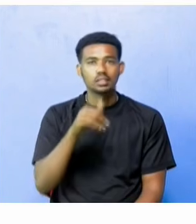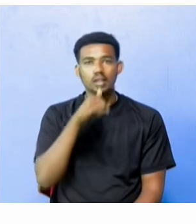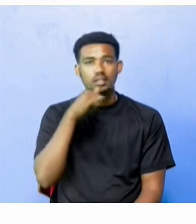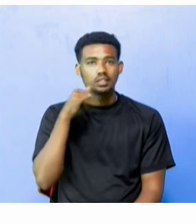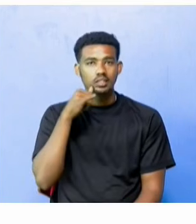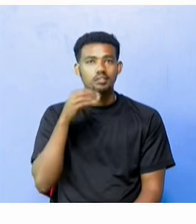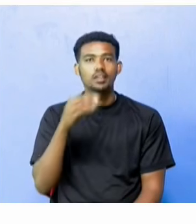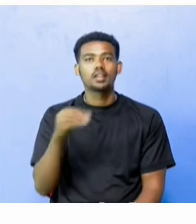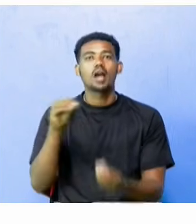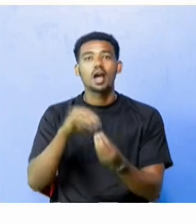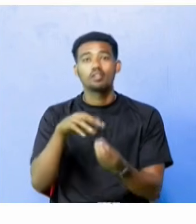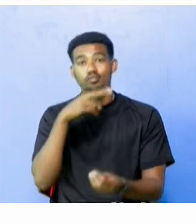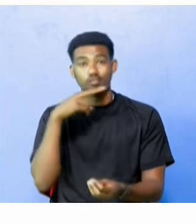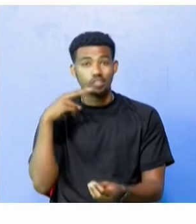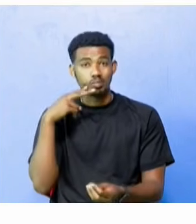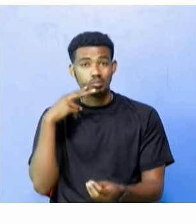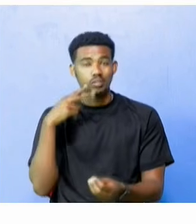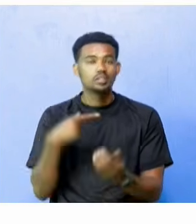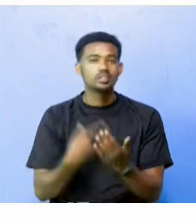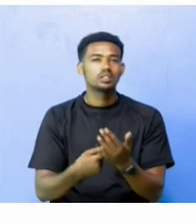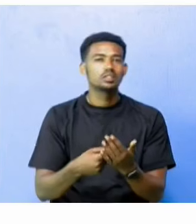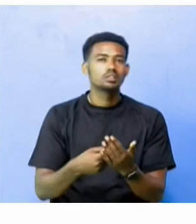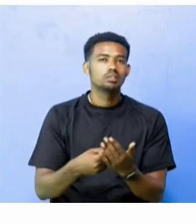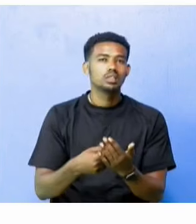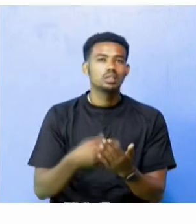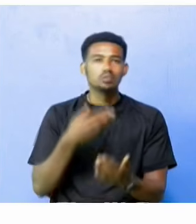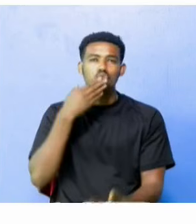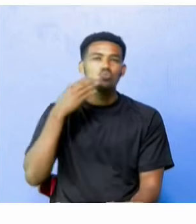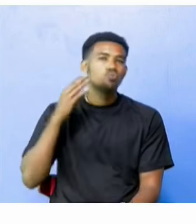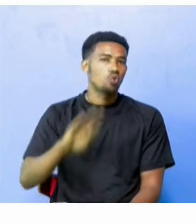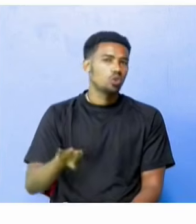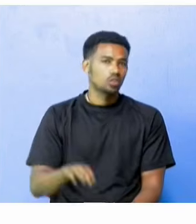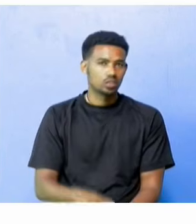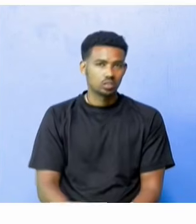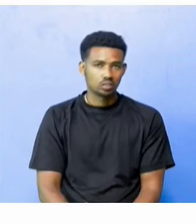Then, how do we say for that? Worse.